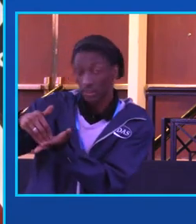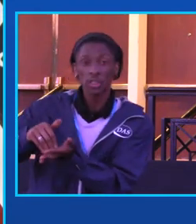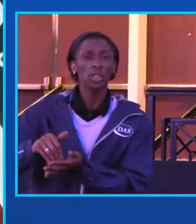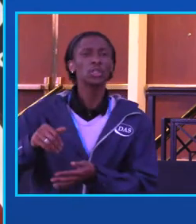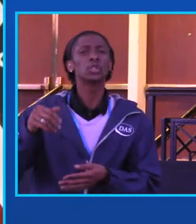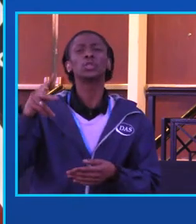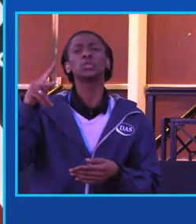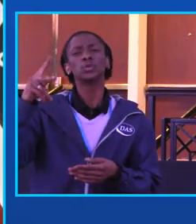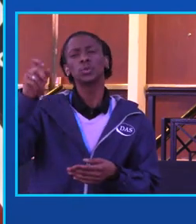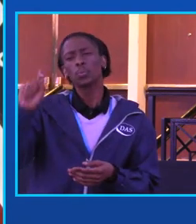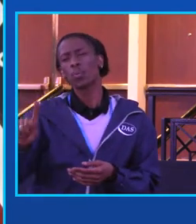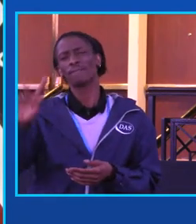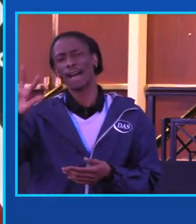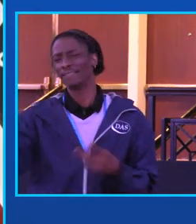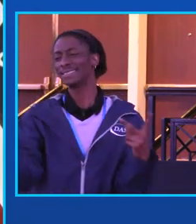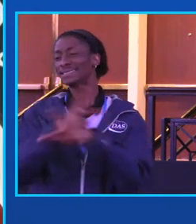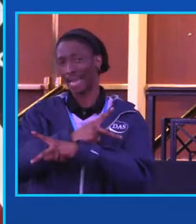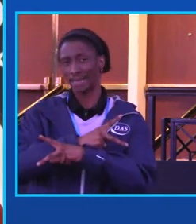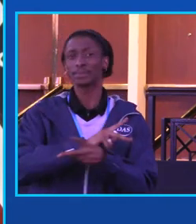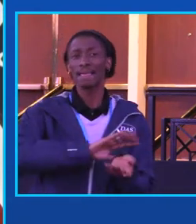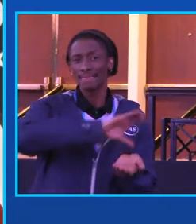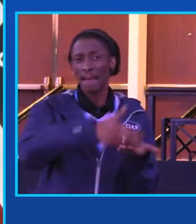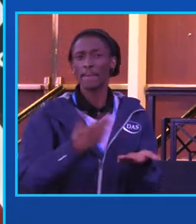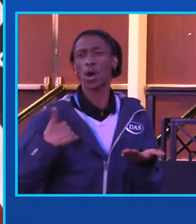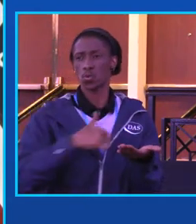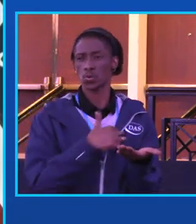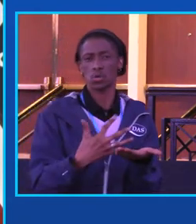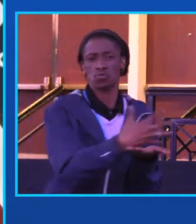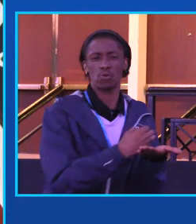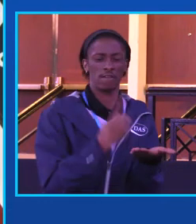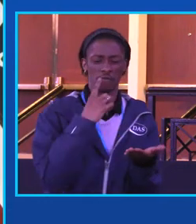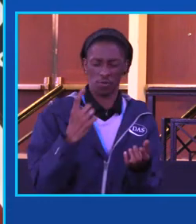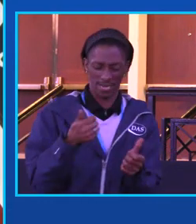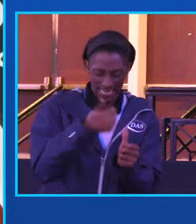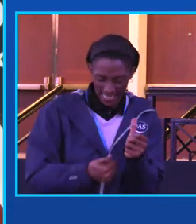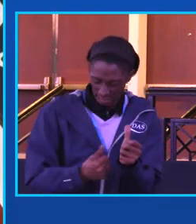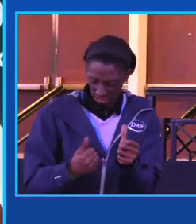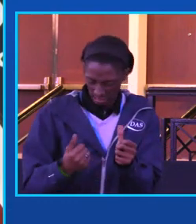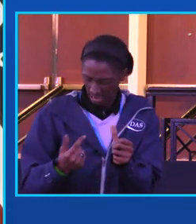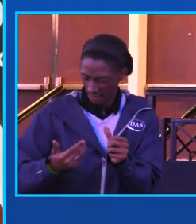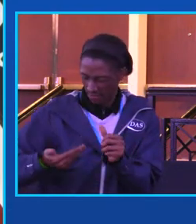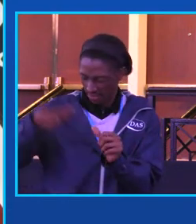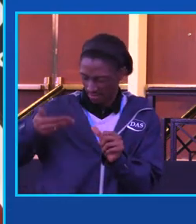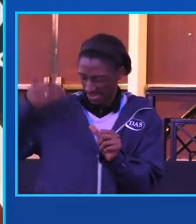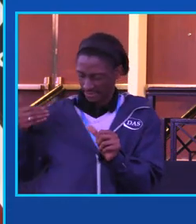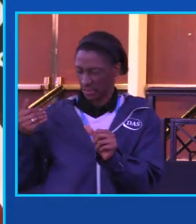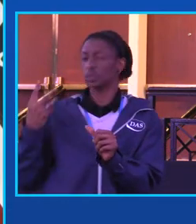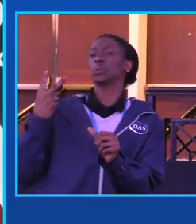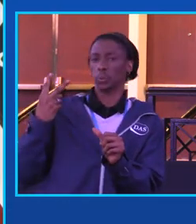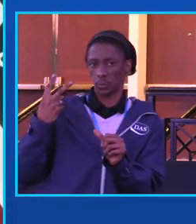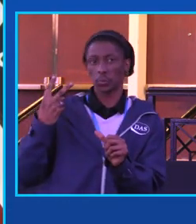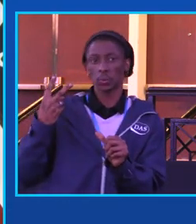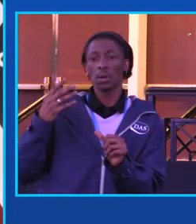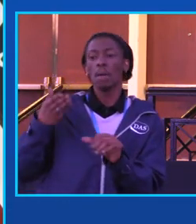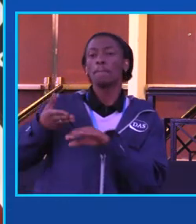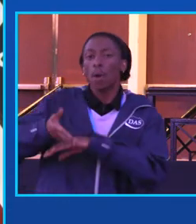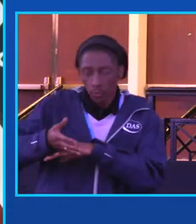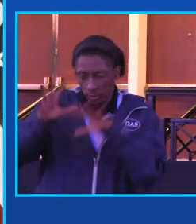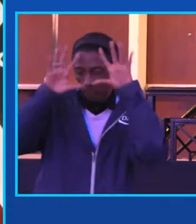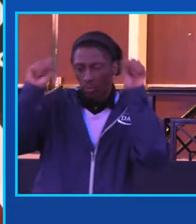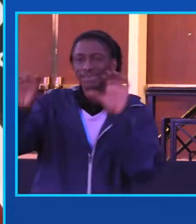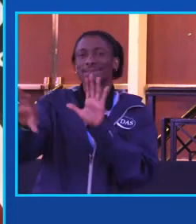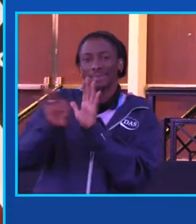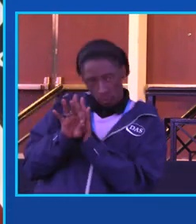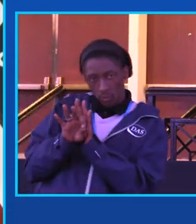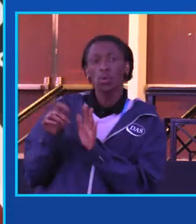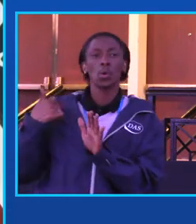times the amount we had raised in each of the last two post-presidential years we elected a